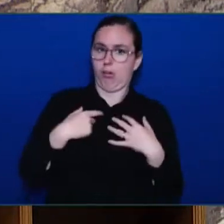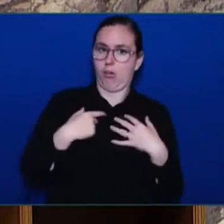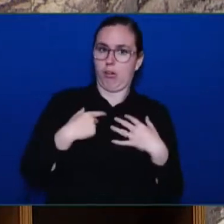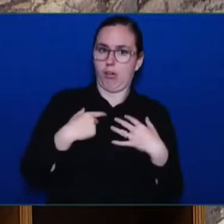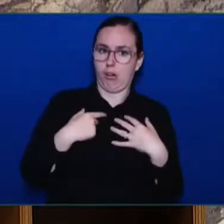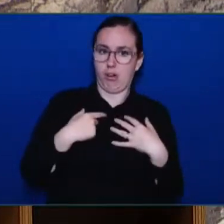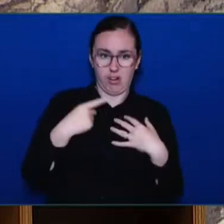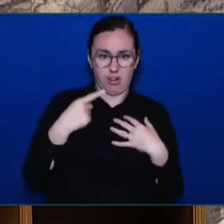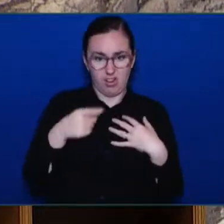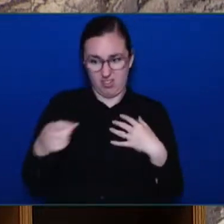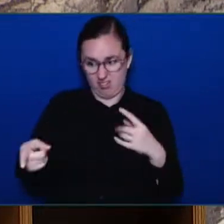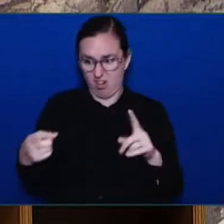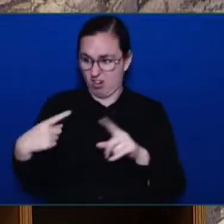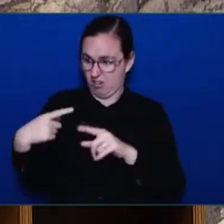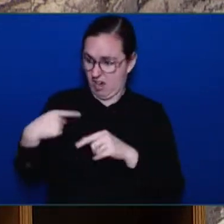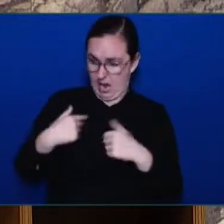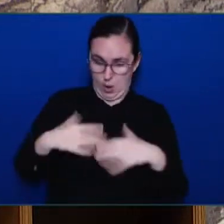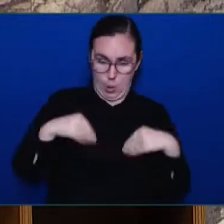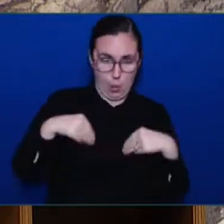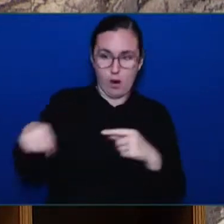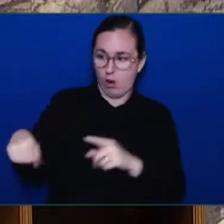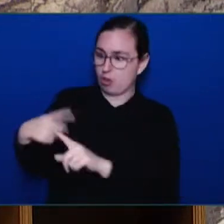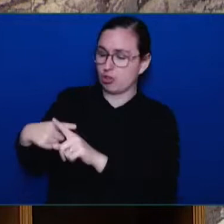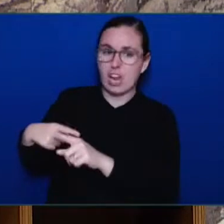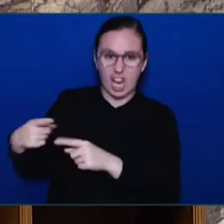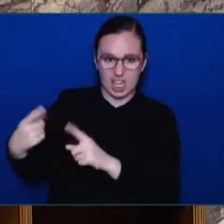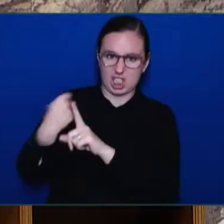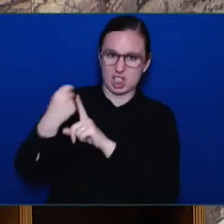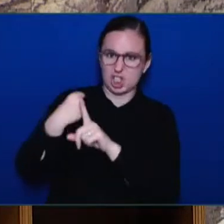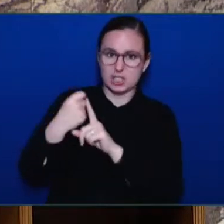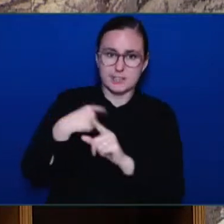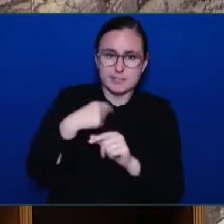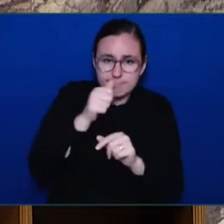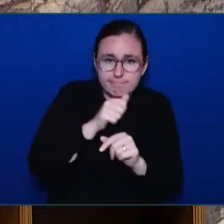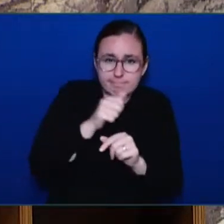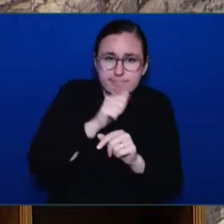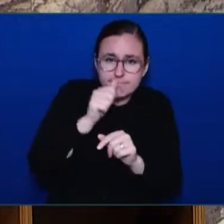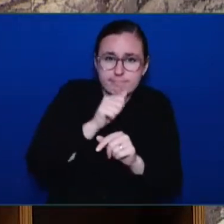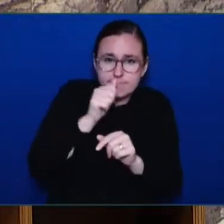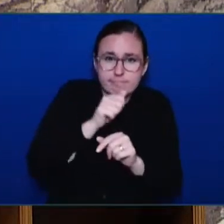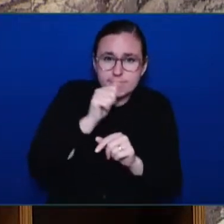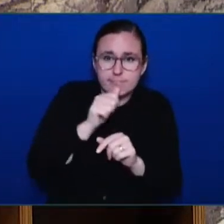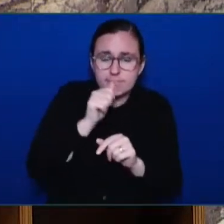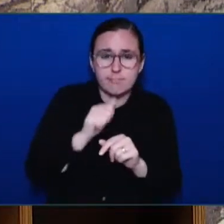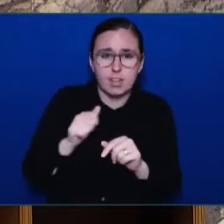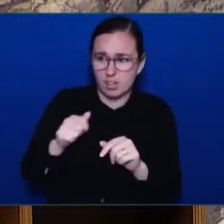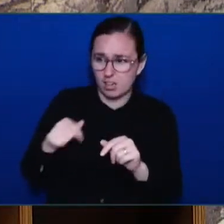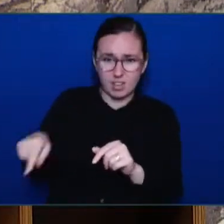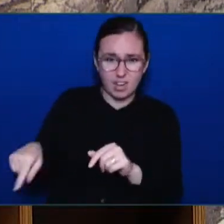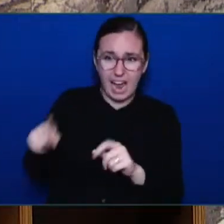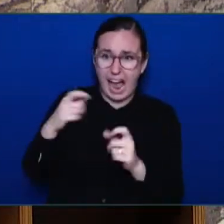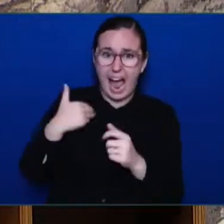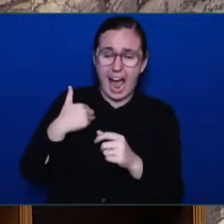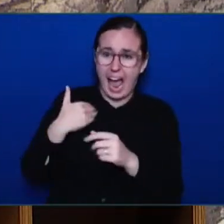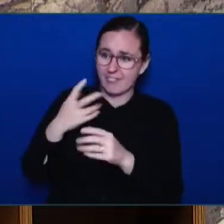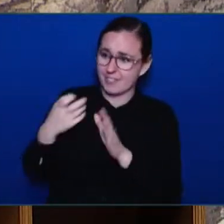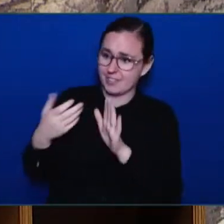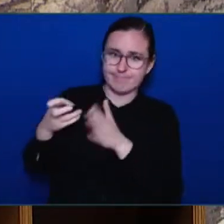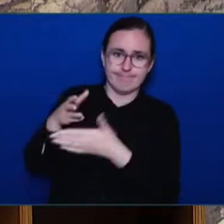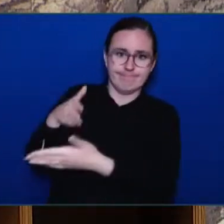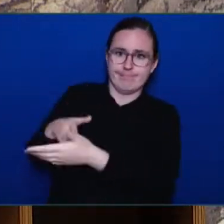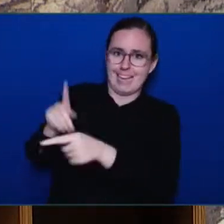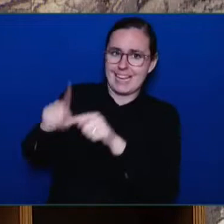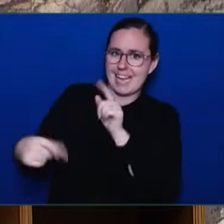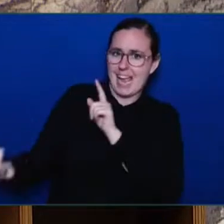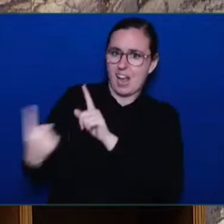her house. What should have been urgently resolved at the residential tenancy branch instead took months.